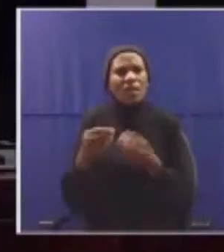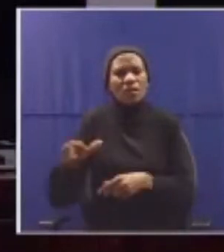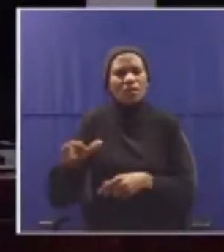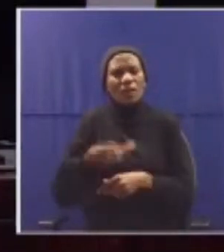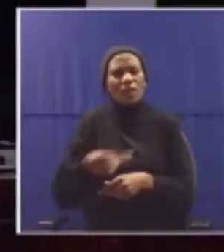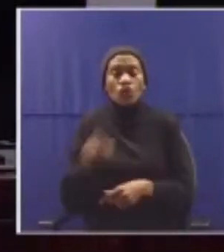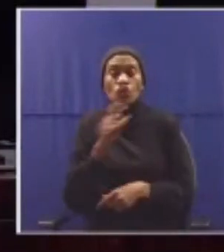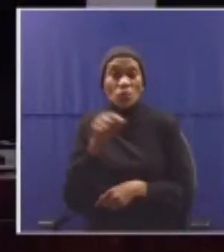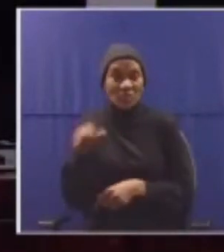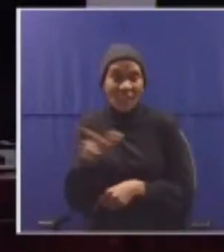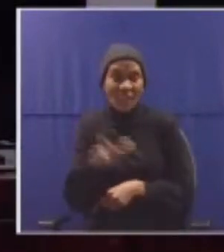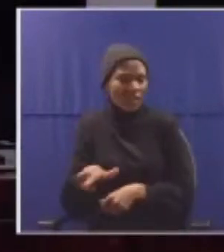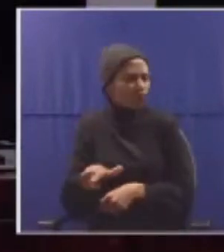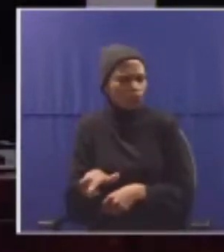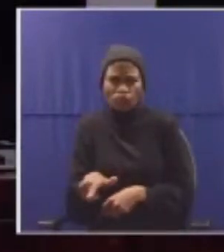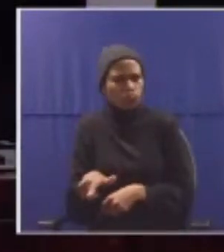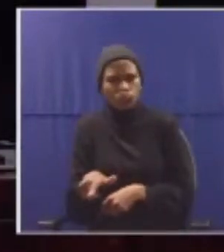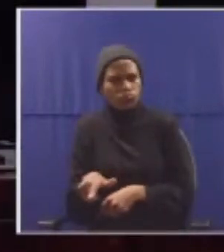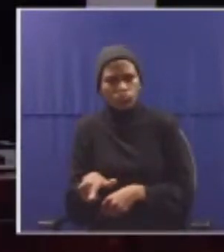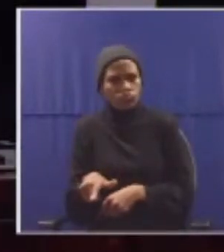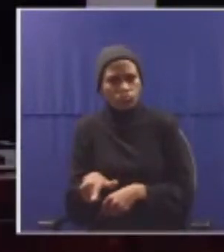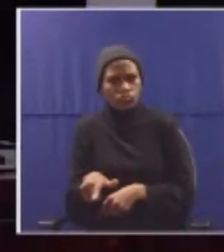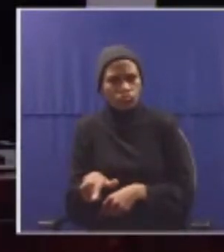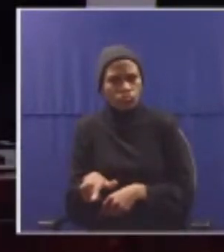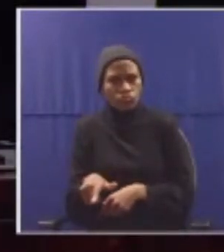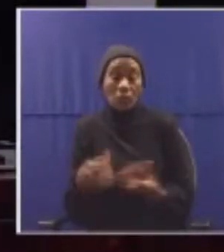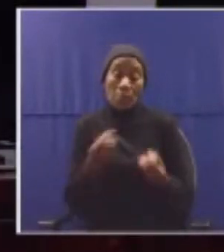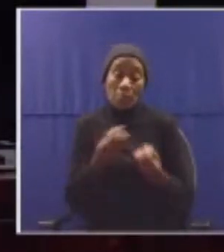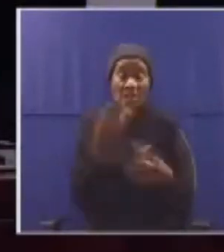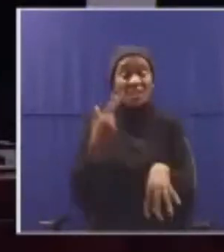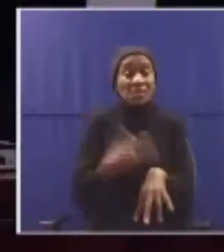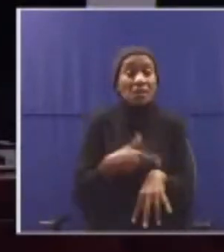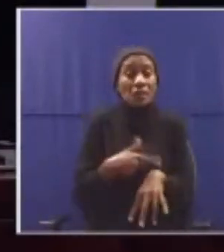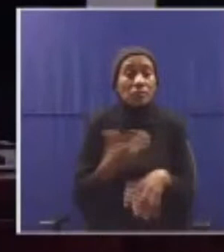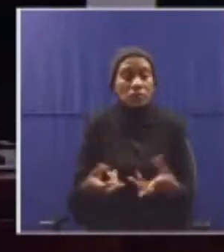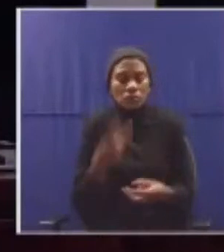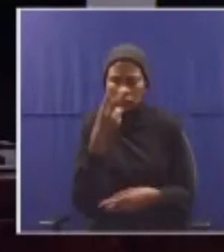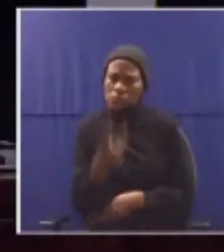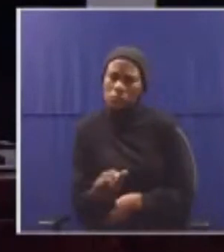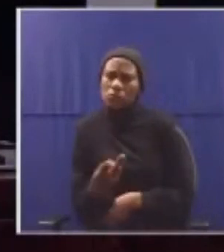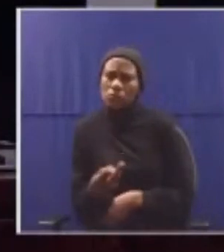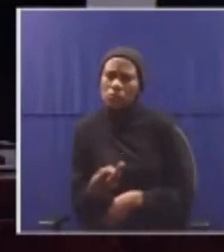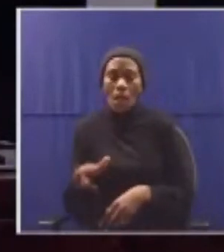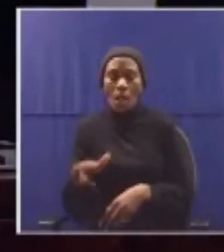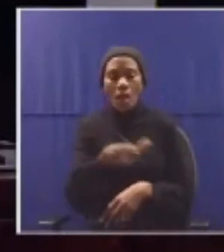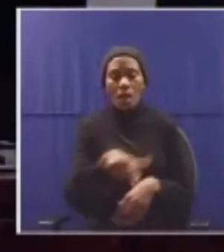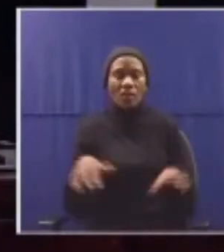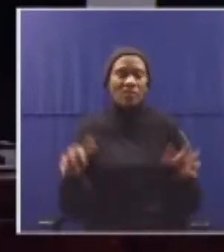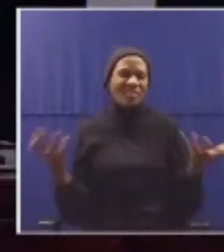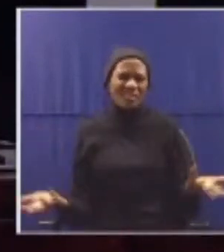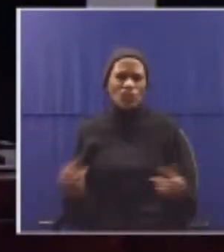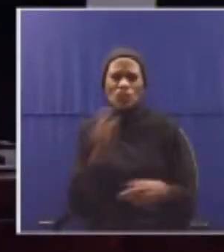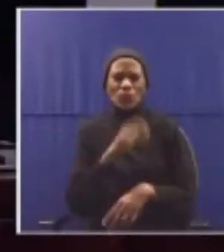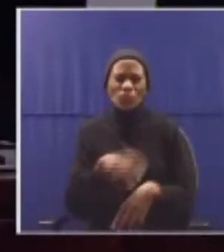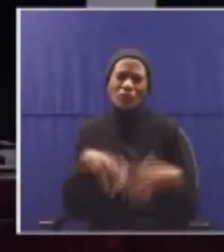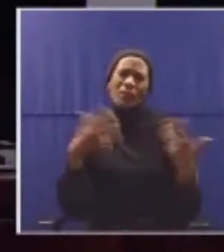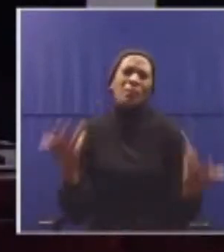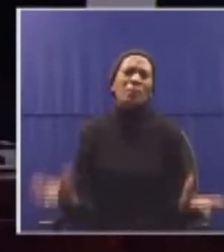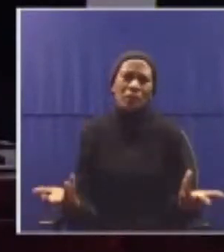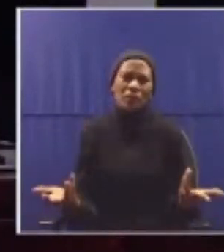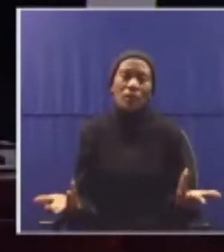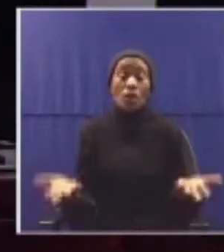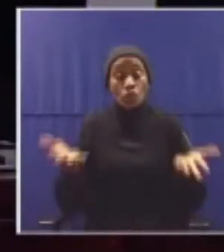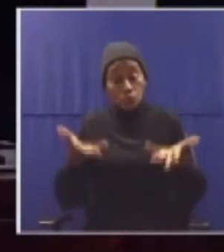land productively. And in many instances, you will find a lot of land lying fallow. So government is